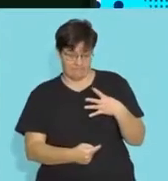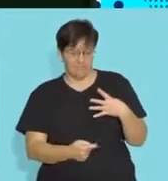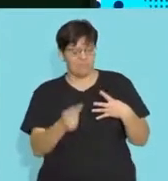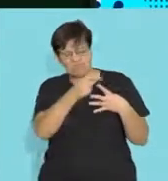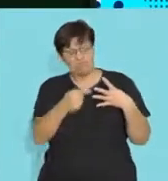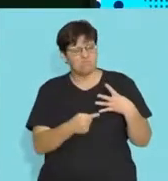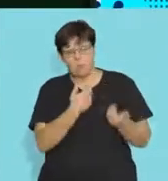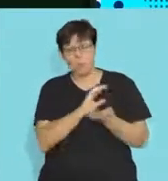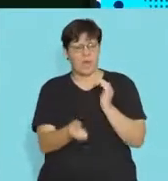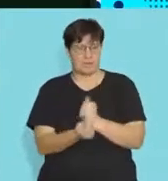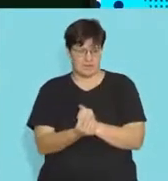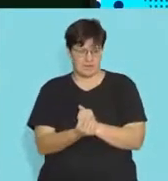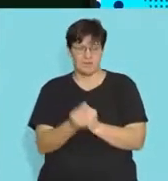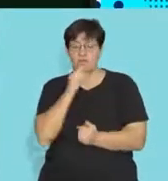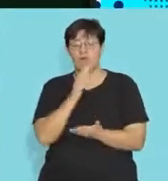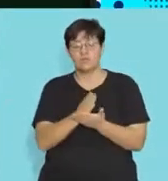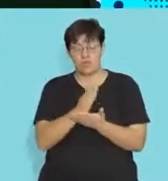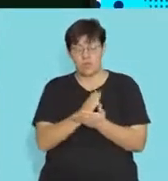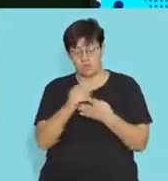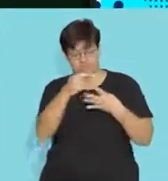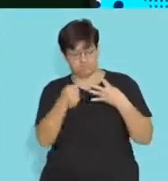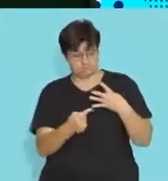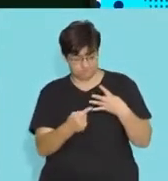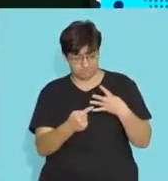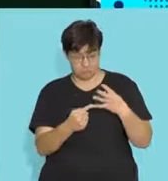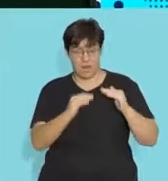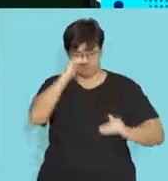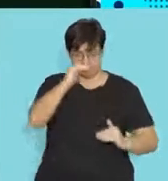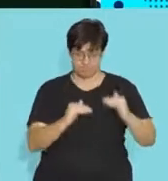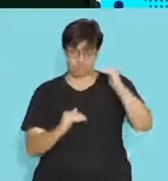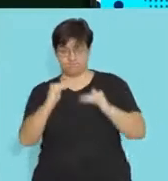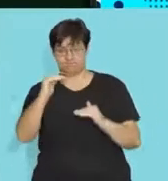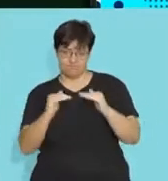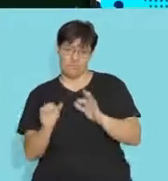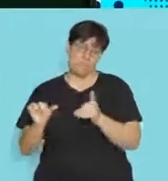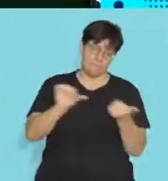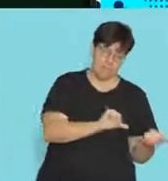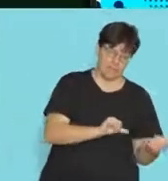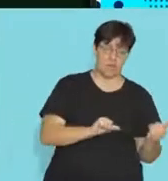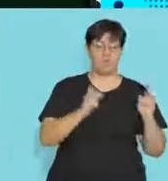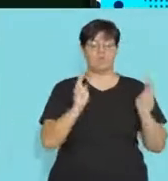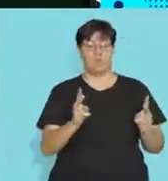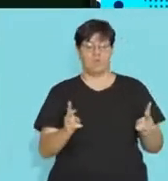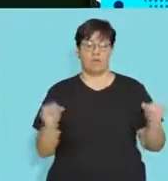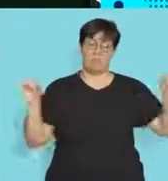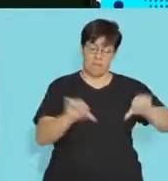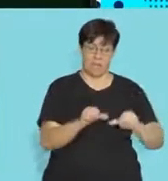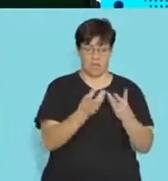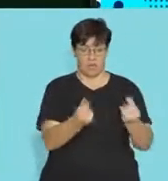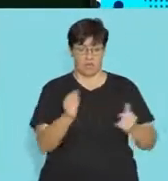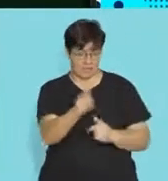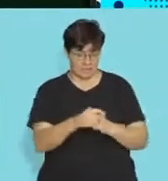we understand what are the events that happen that ensures that the levels of these fluctuate or return back to normal in the